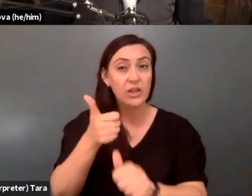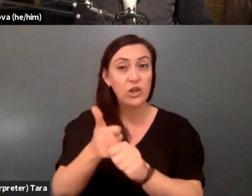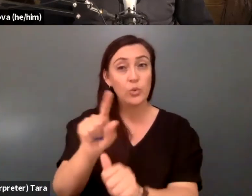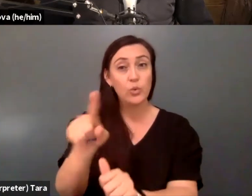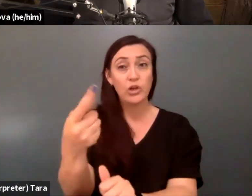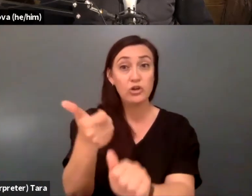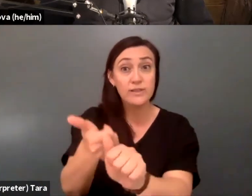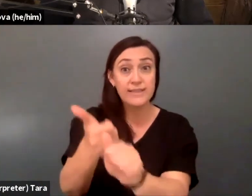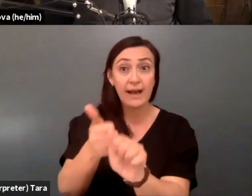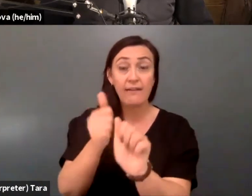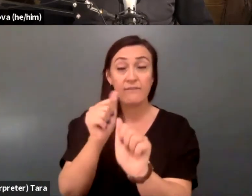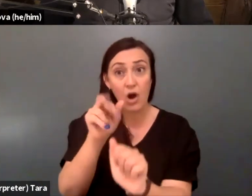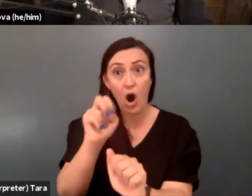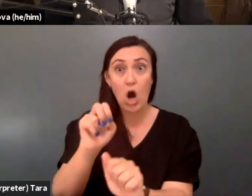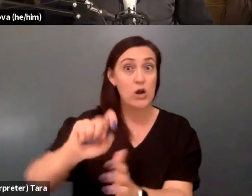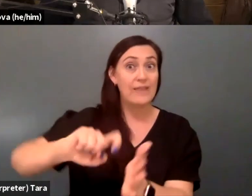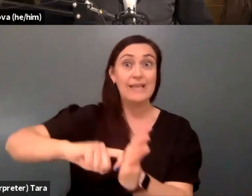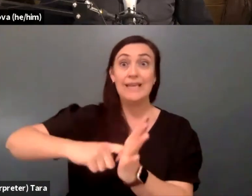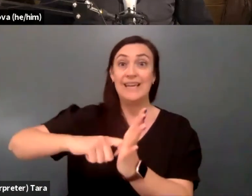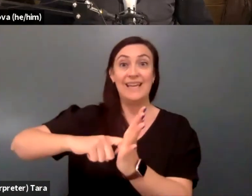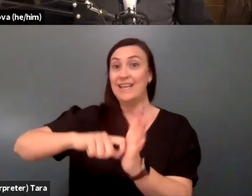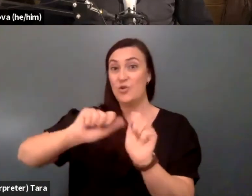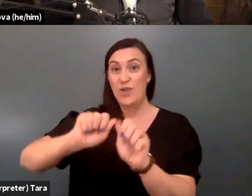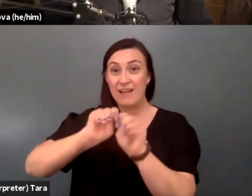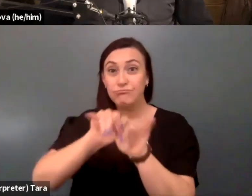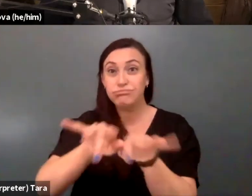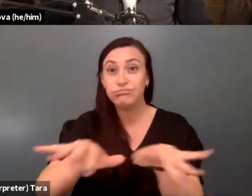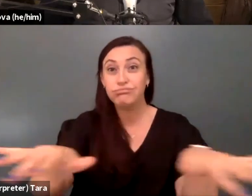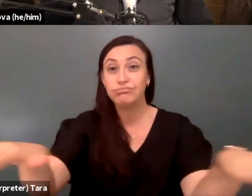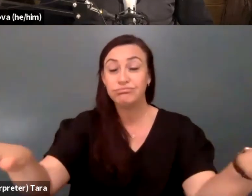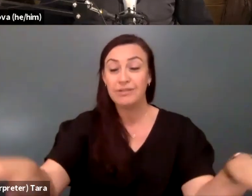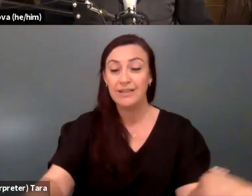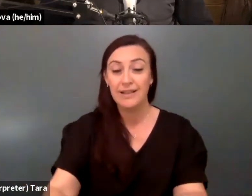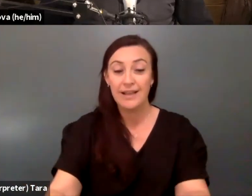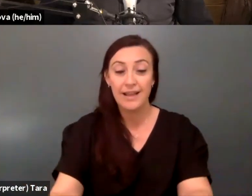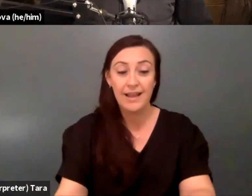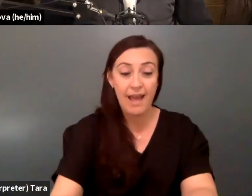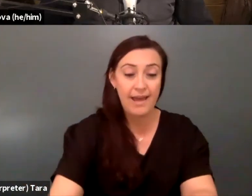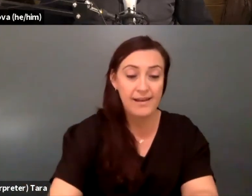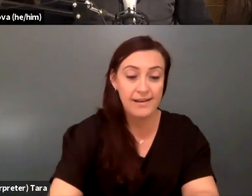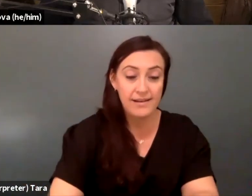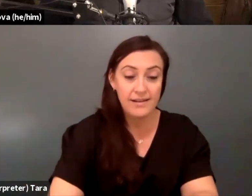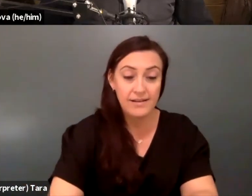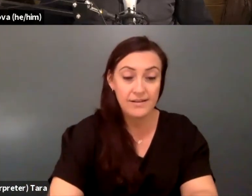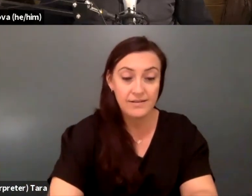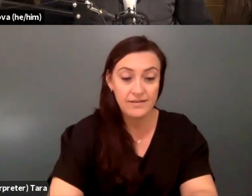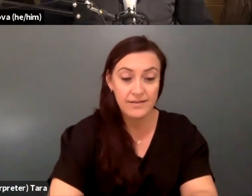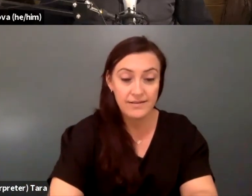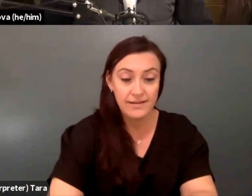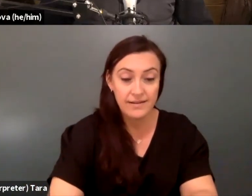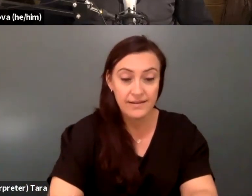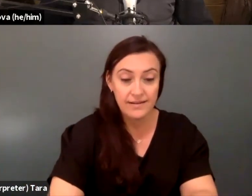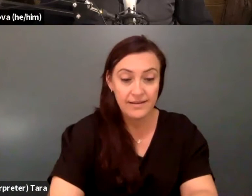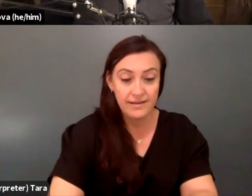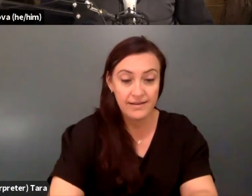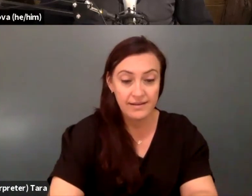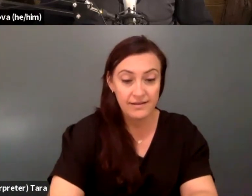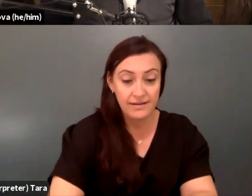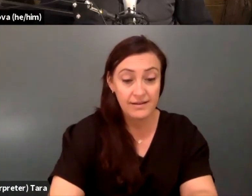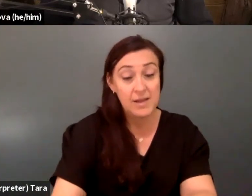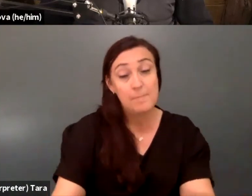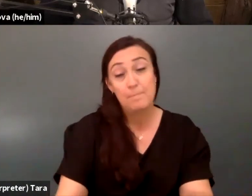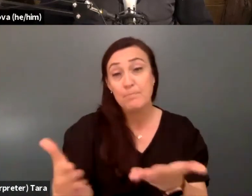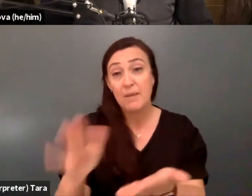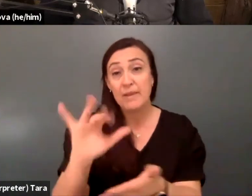the key, and maybe your job may like you believing that and may need you to believe that,